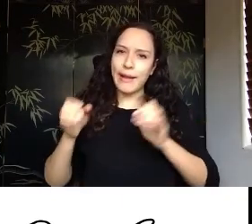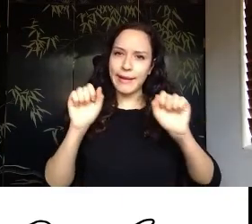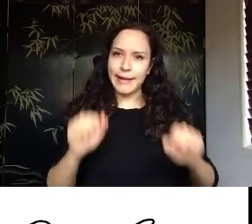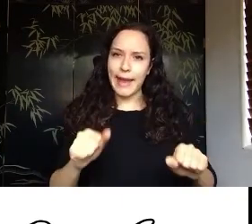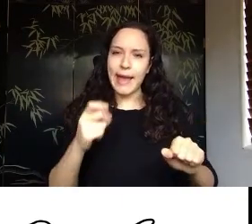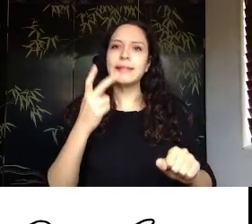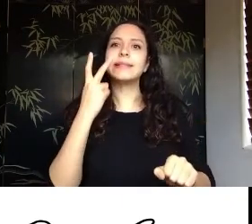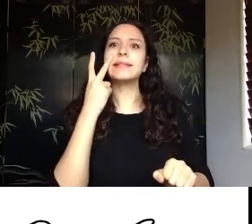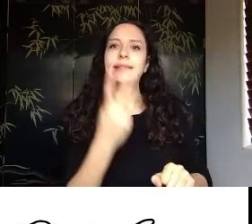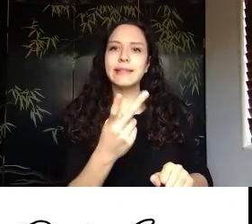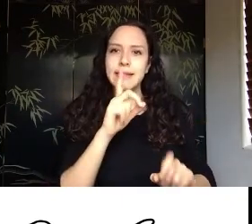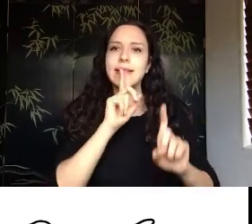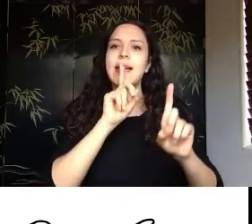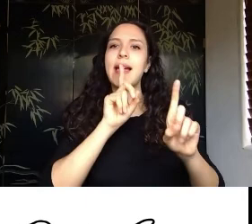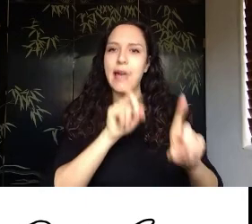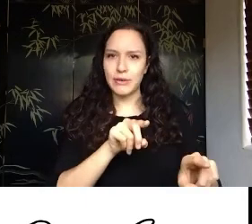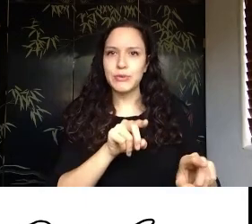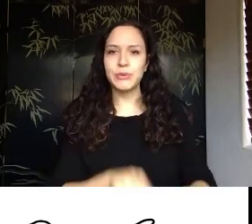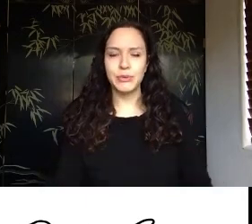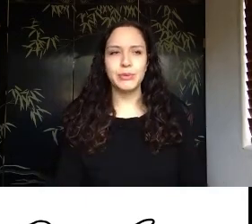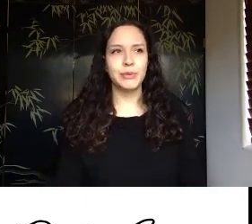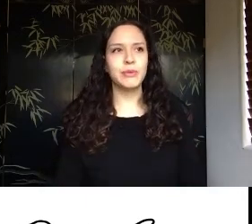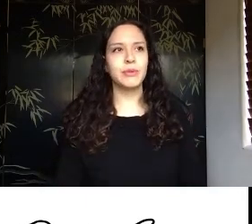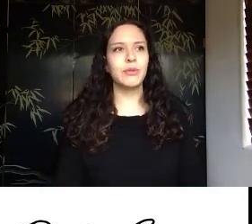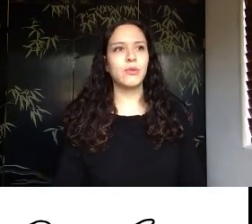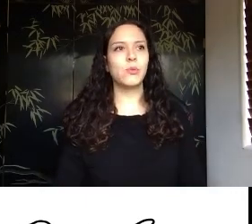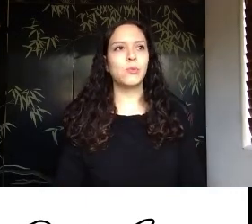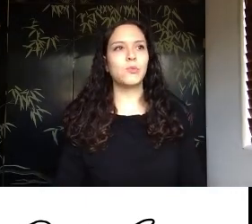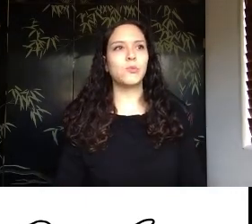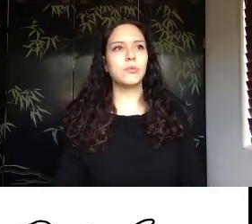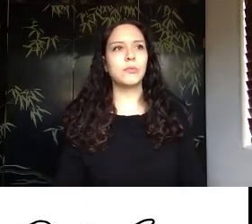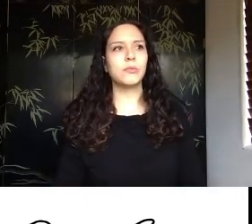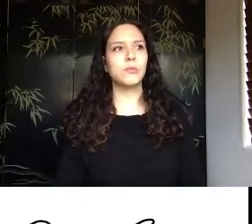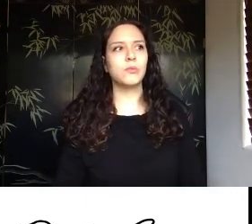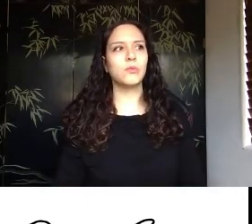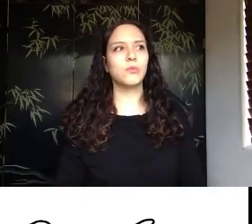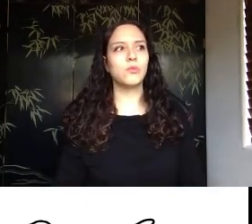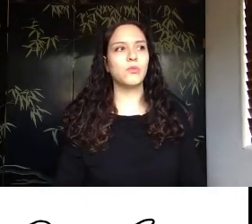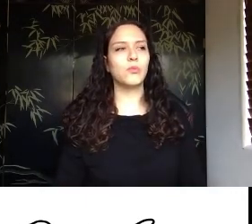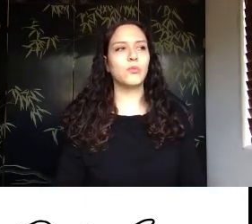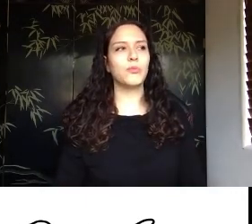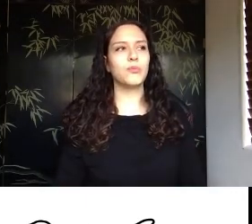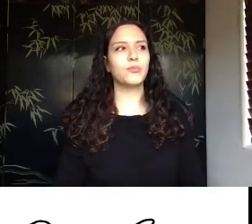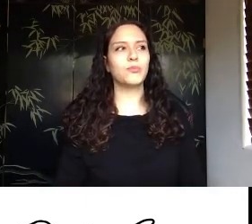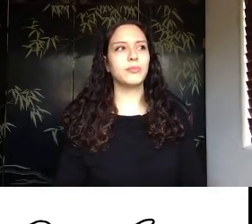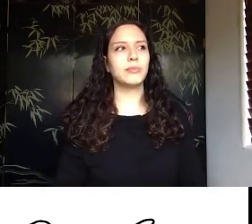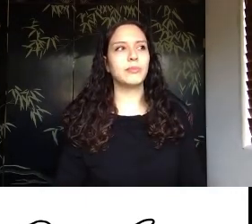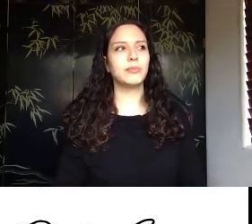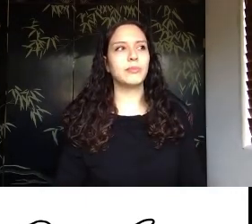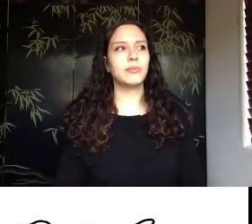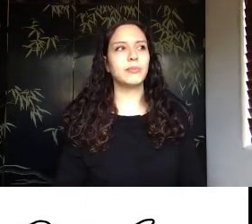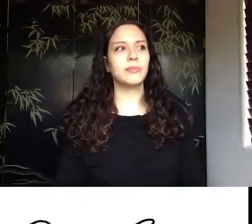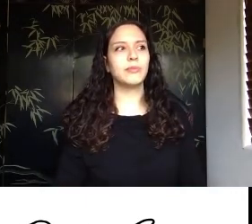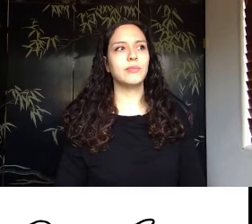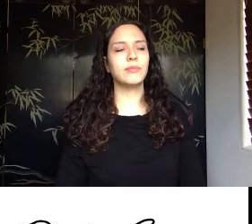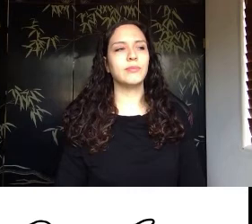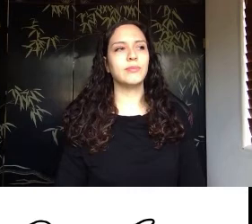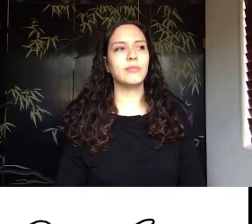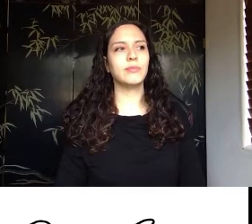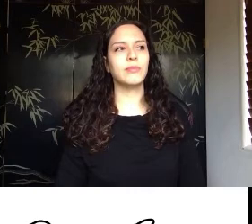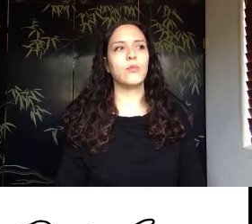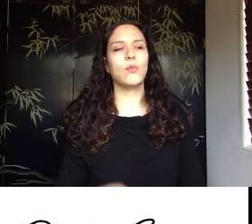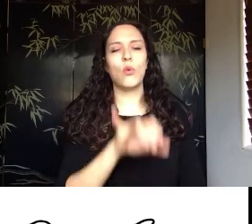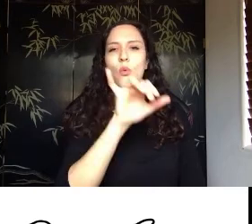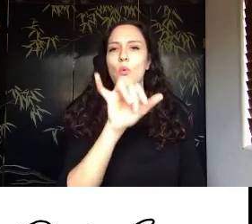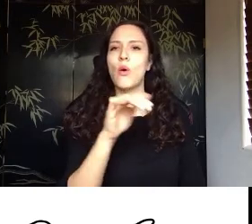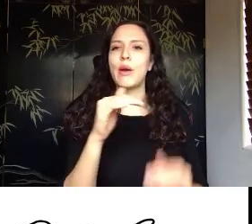it makes it easy for me to find my answer to the work when I plug in that x value. Y equals 2